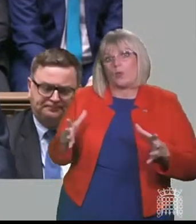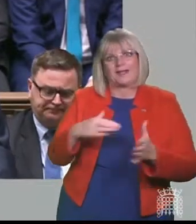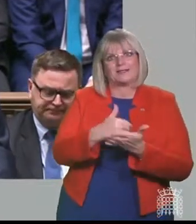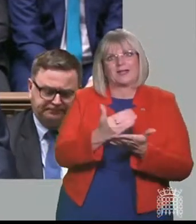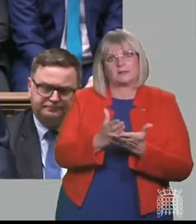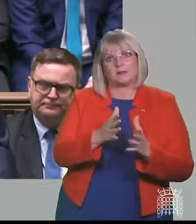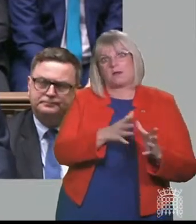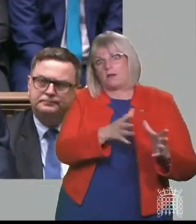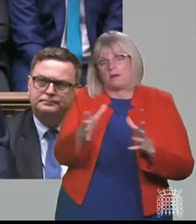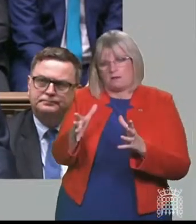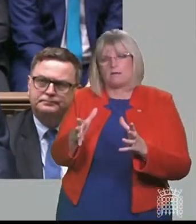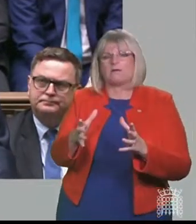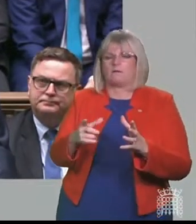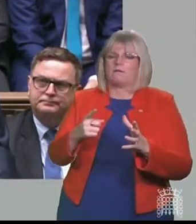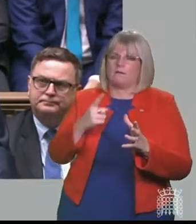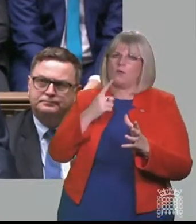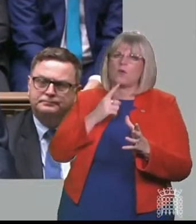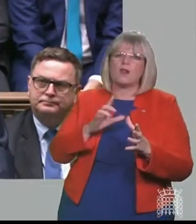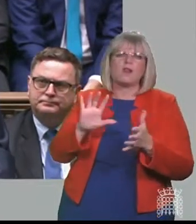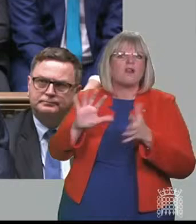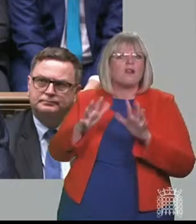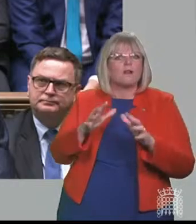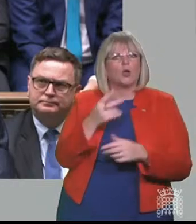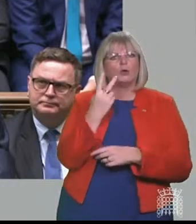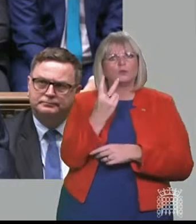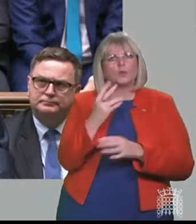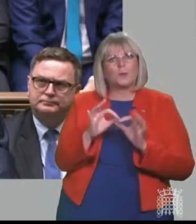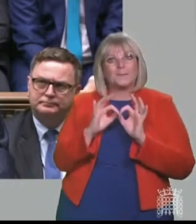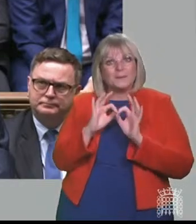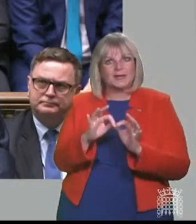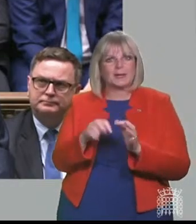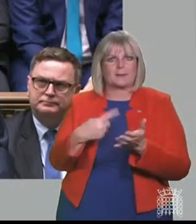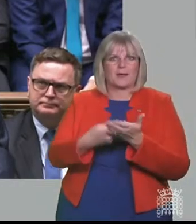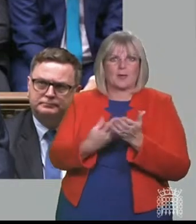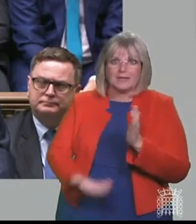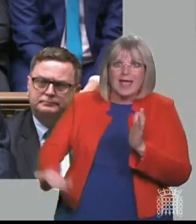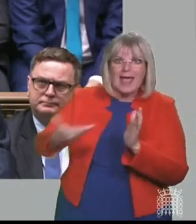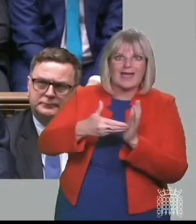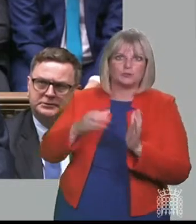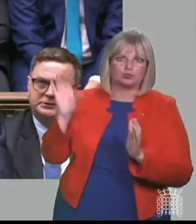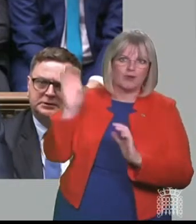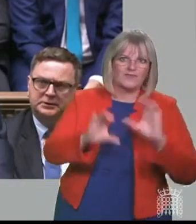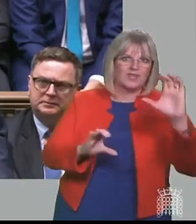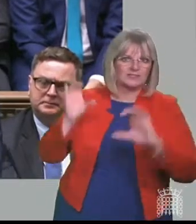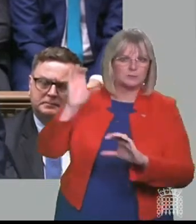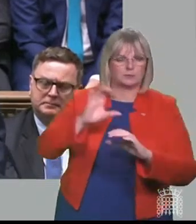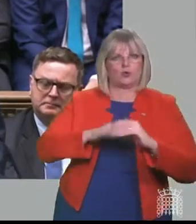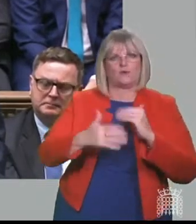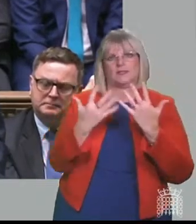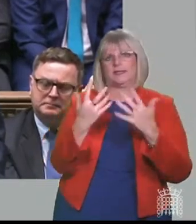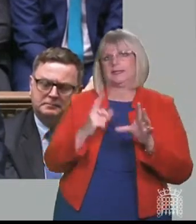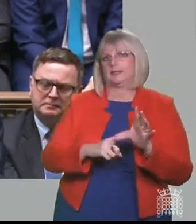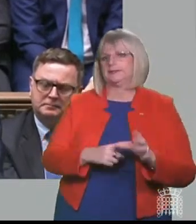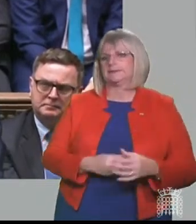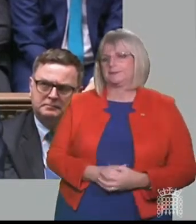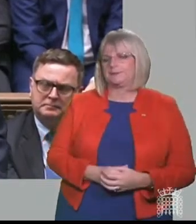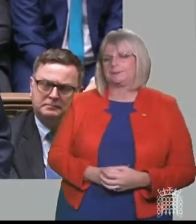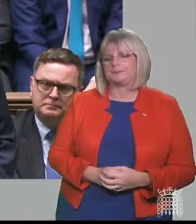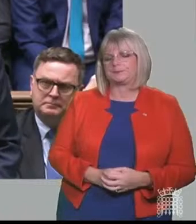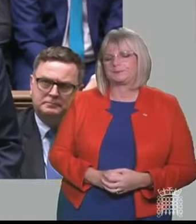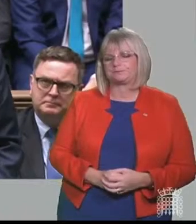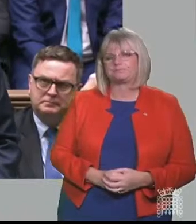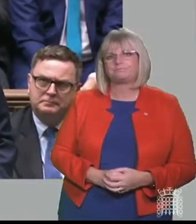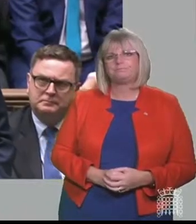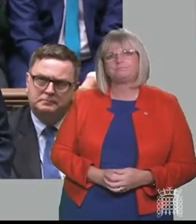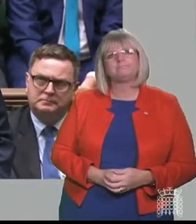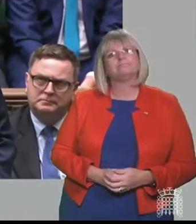attract an estimated £2 billion of additional investment every year over the next decade. One of the reasons we